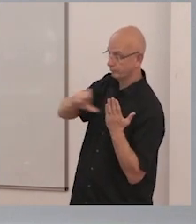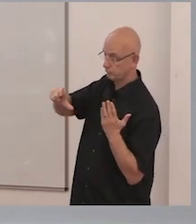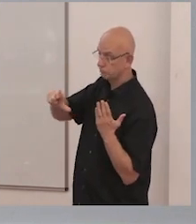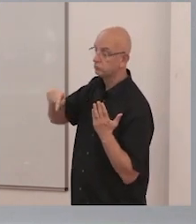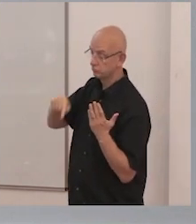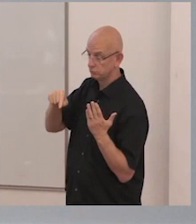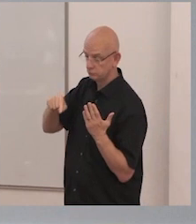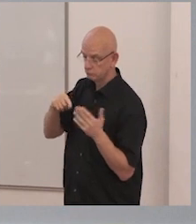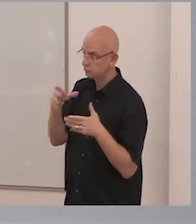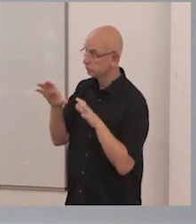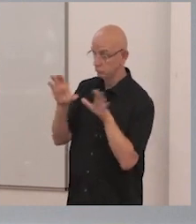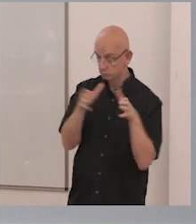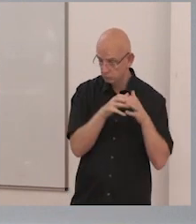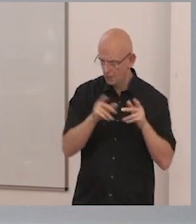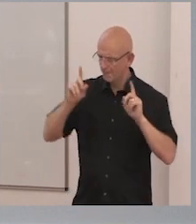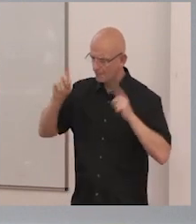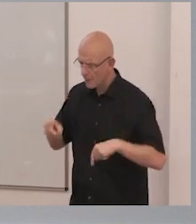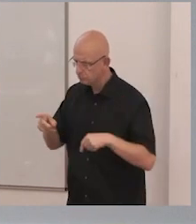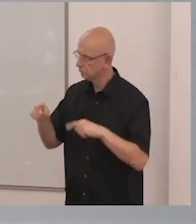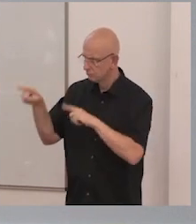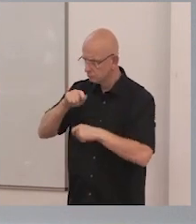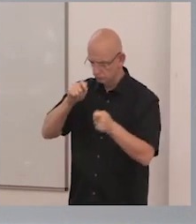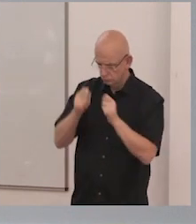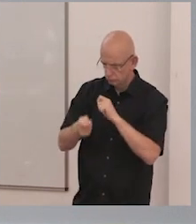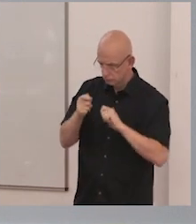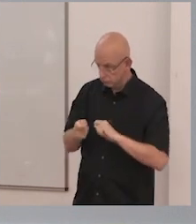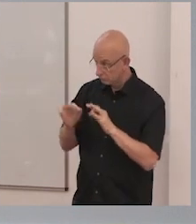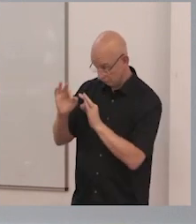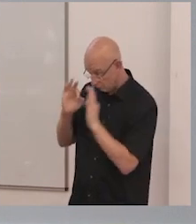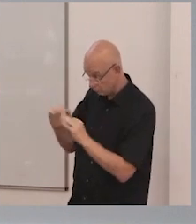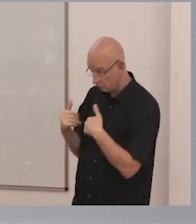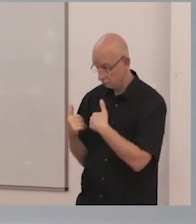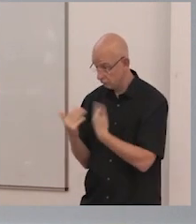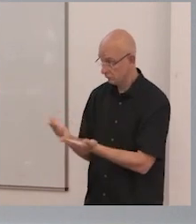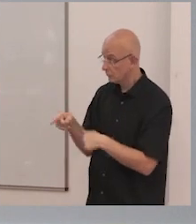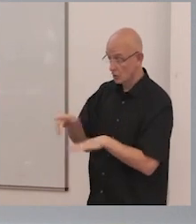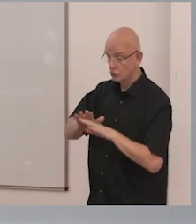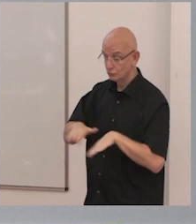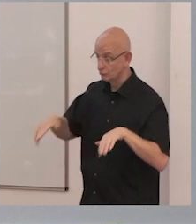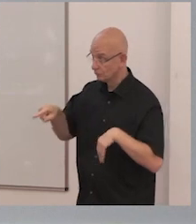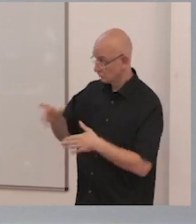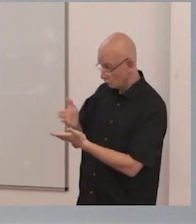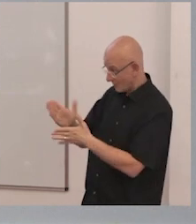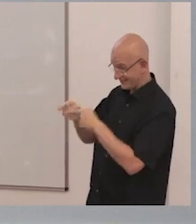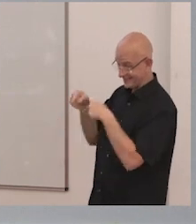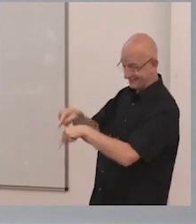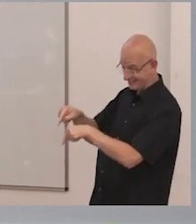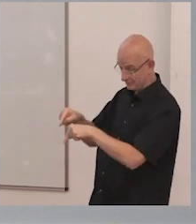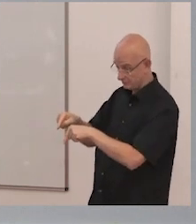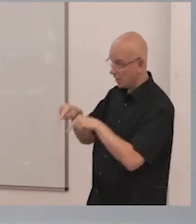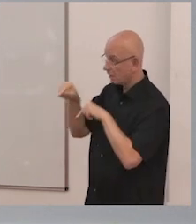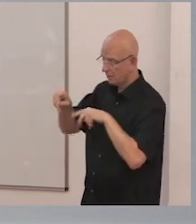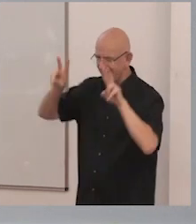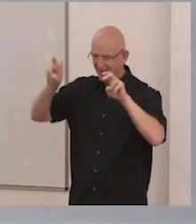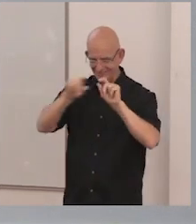others. That phrase, on an equal basis with others, is really important, and again is different